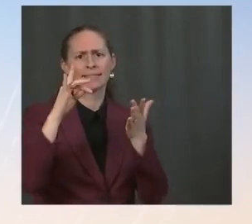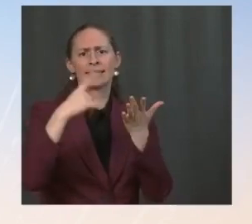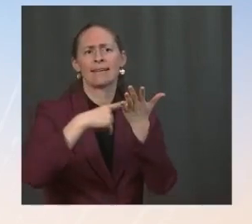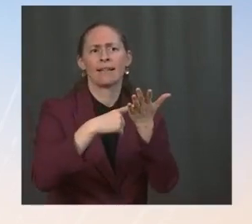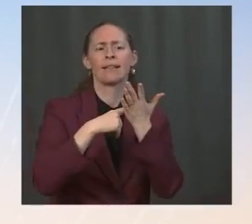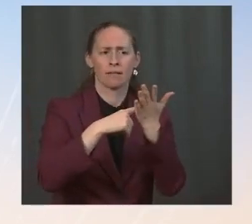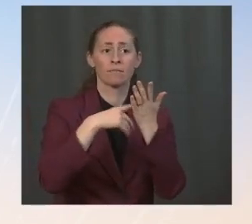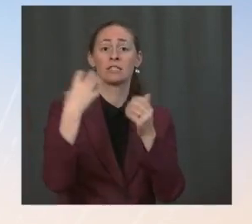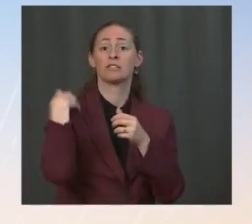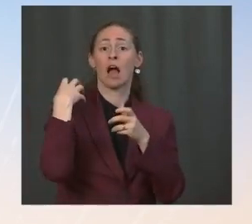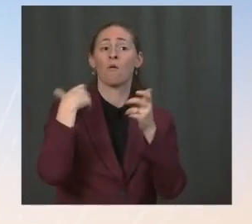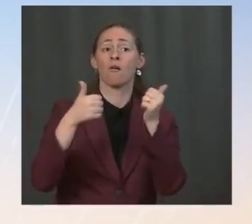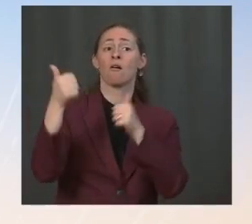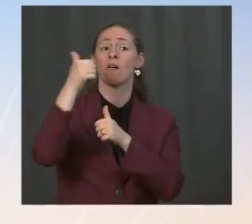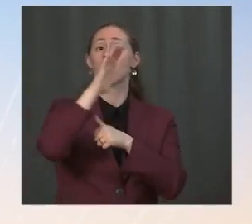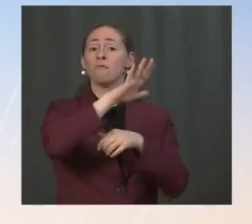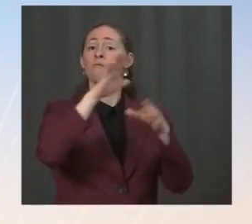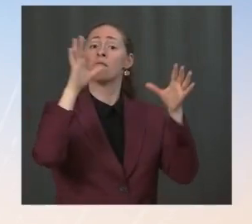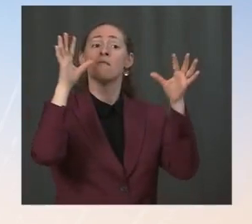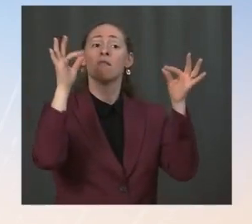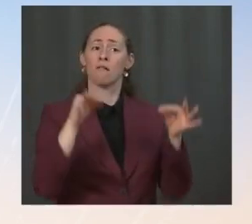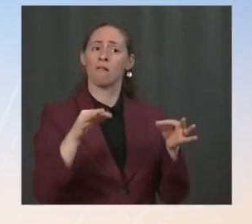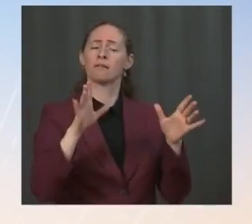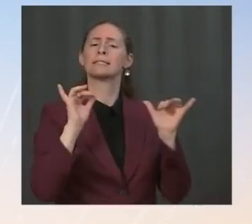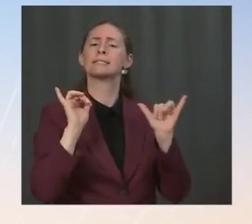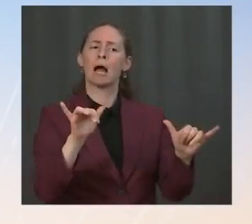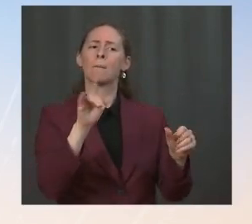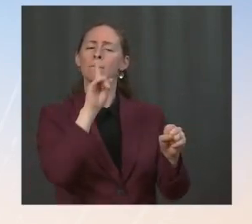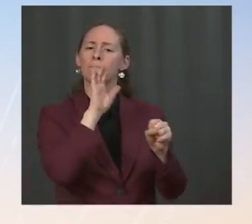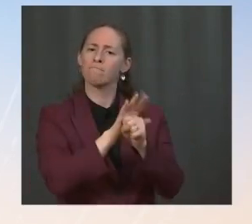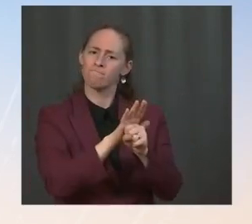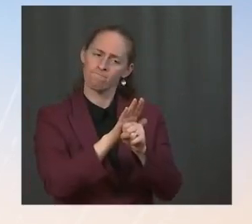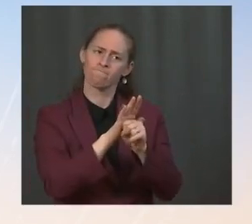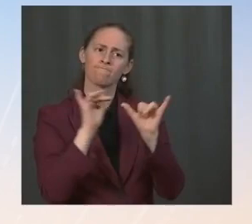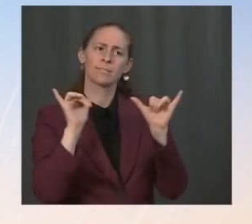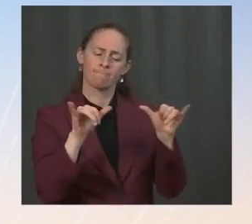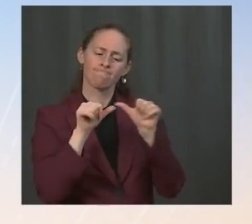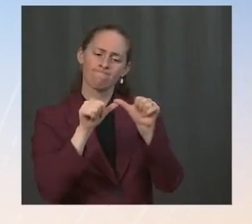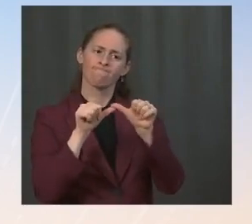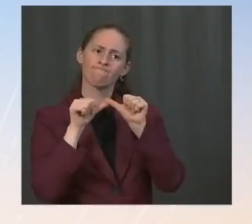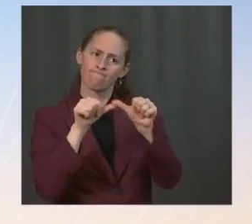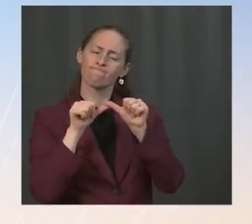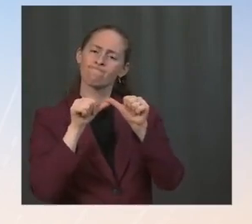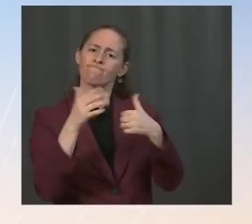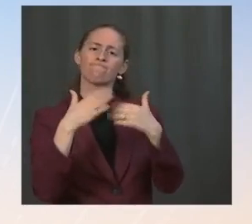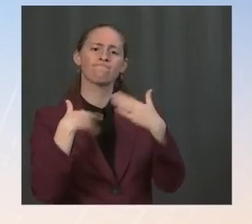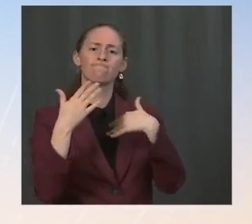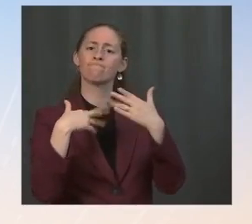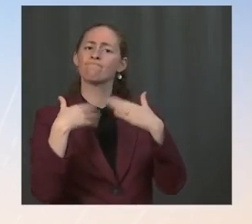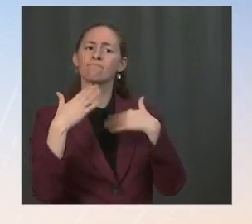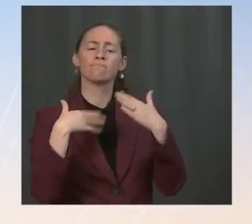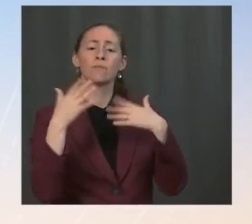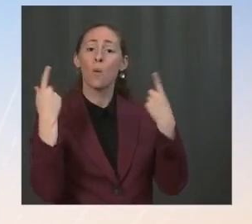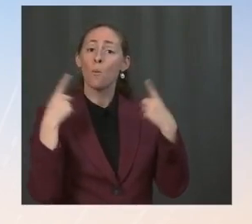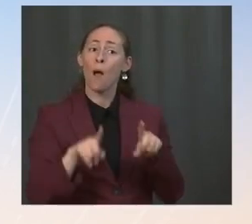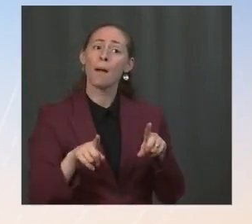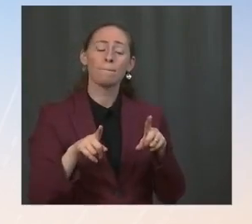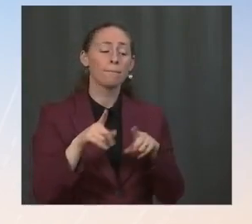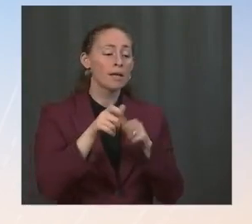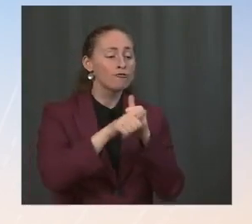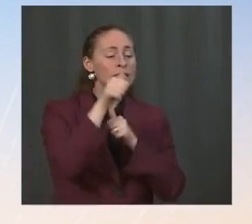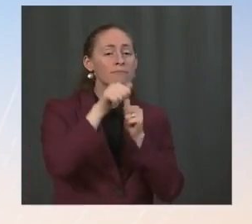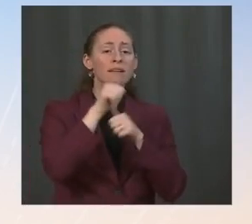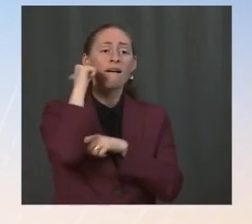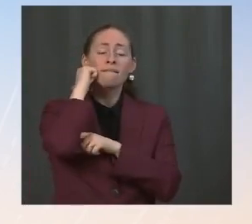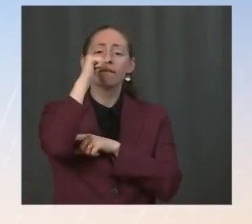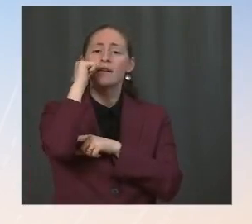are committed, our U.S. military is committed to continuing the mission despite the fact that there are daily risks and despite the fact